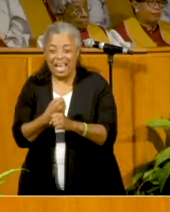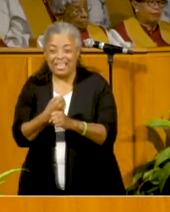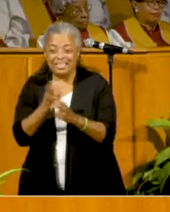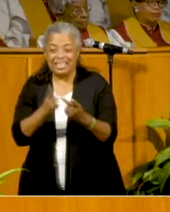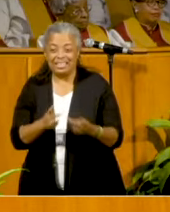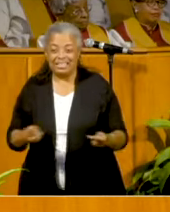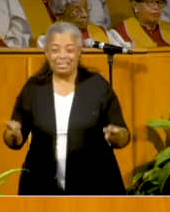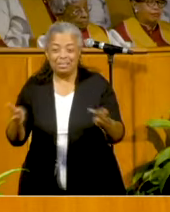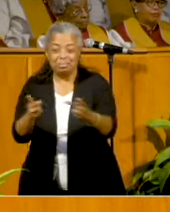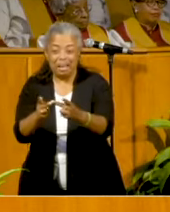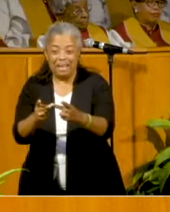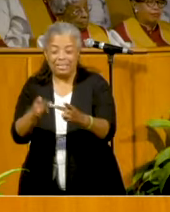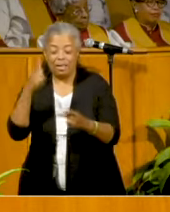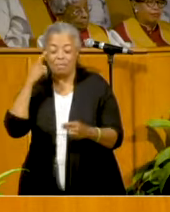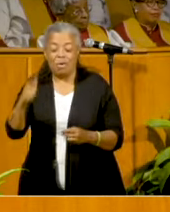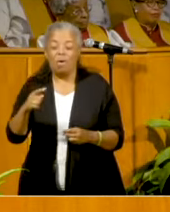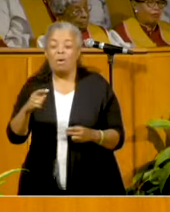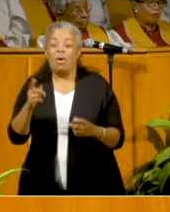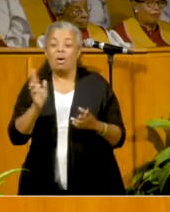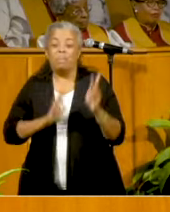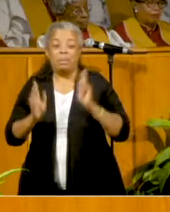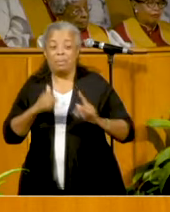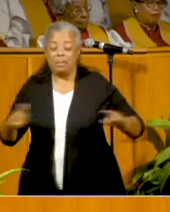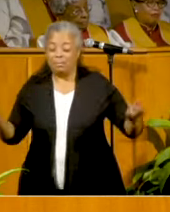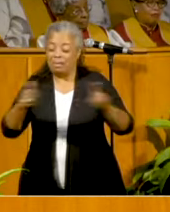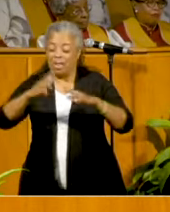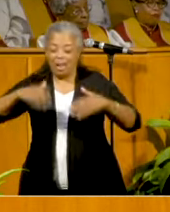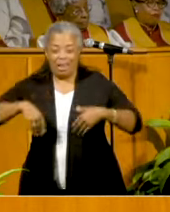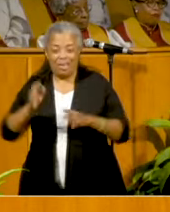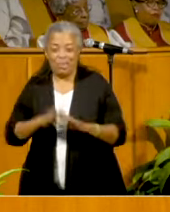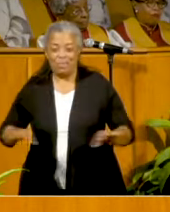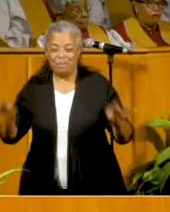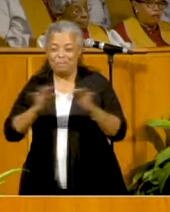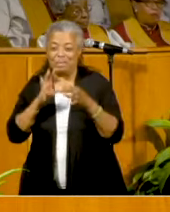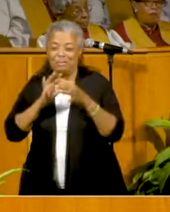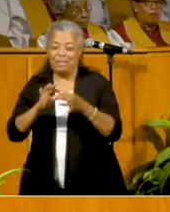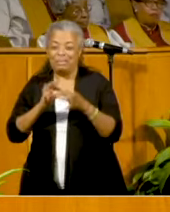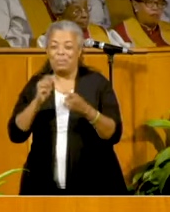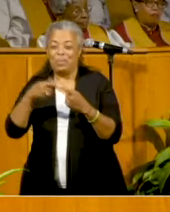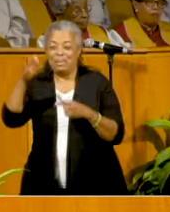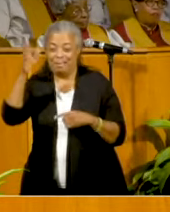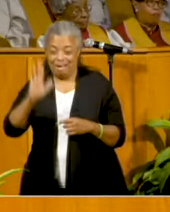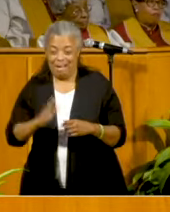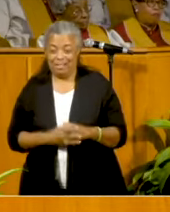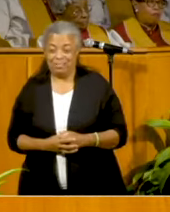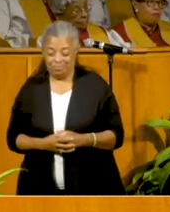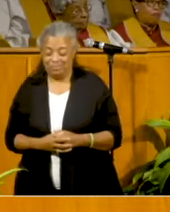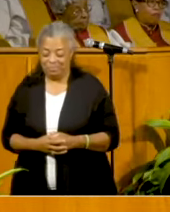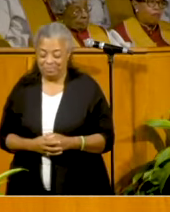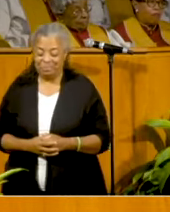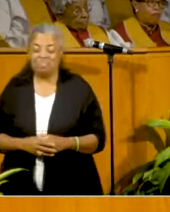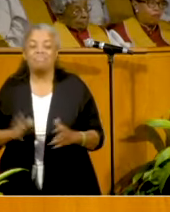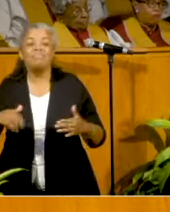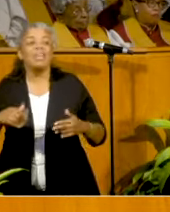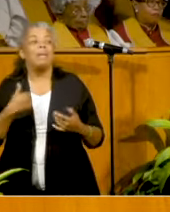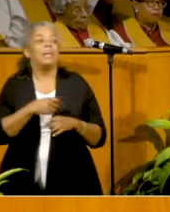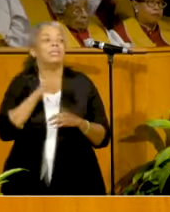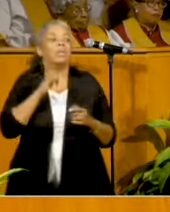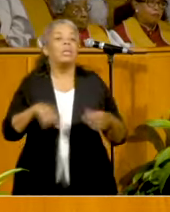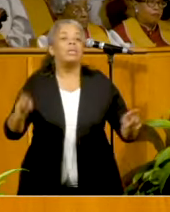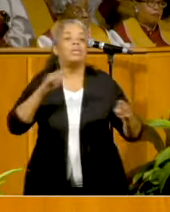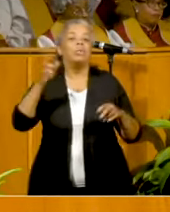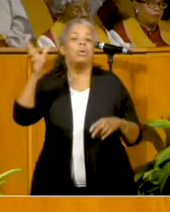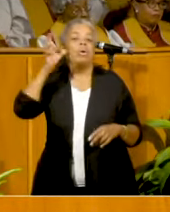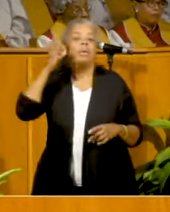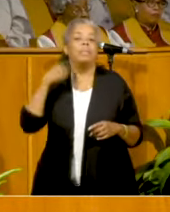space for the unworthy to be in relationship with God. Oh, I want to make certain